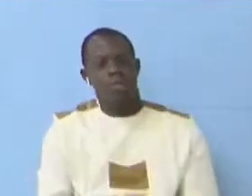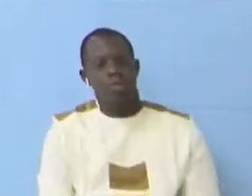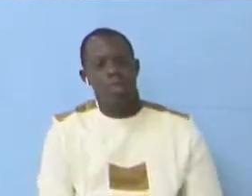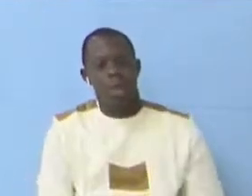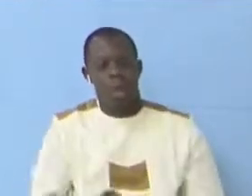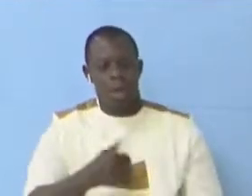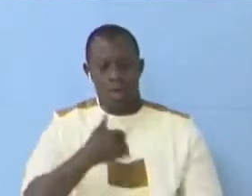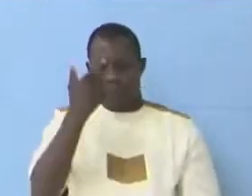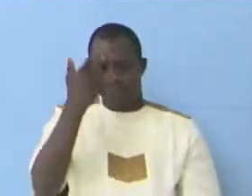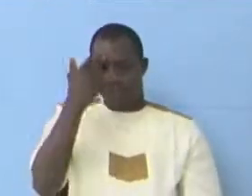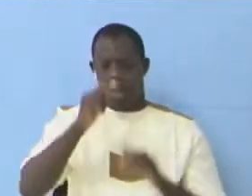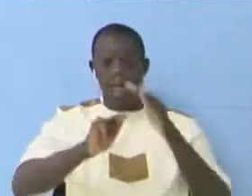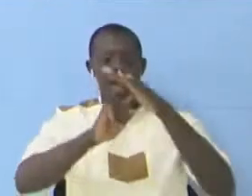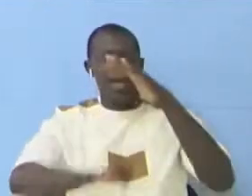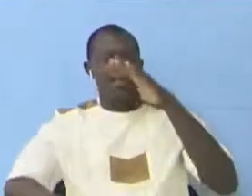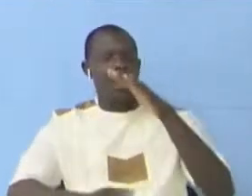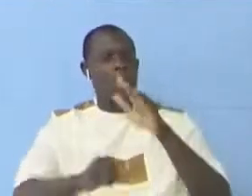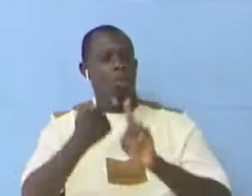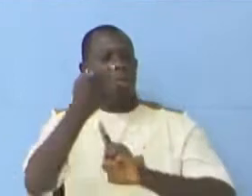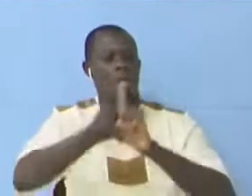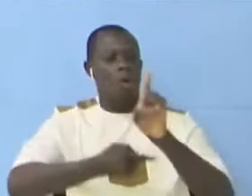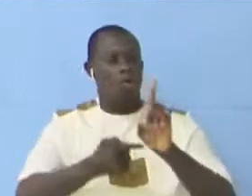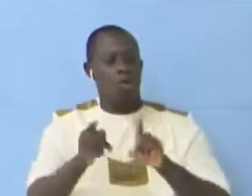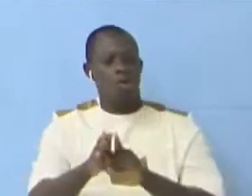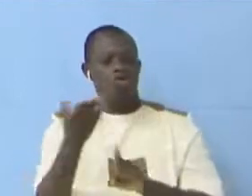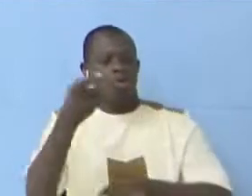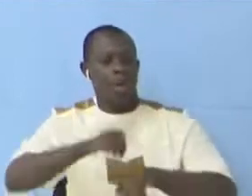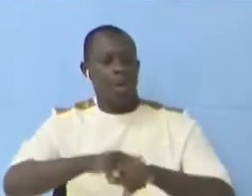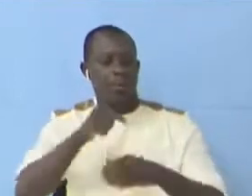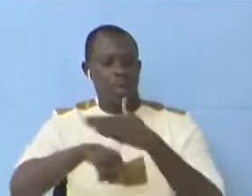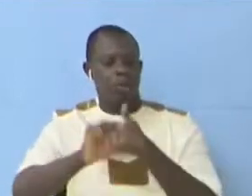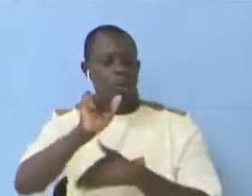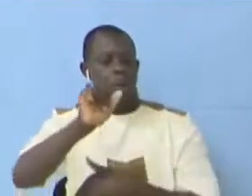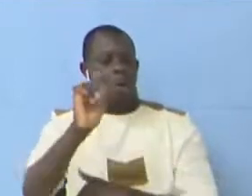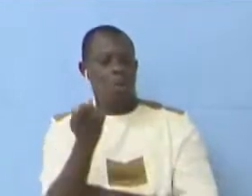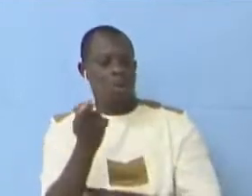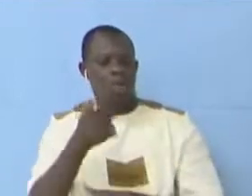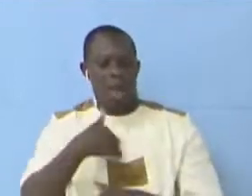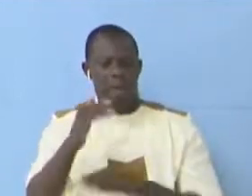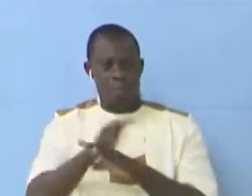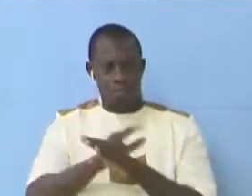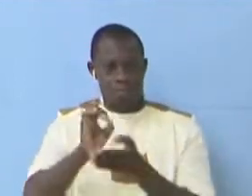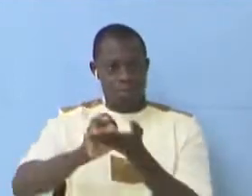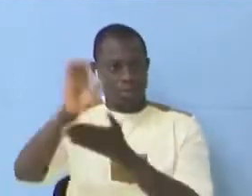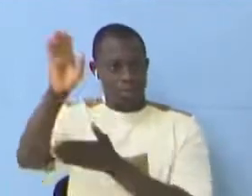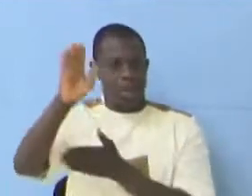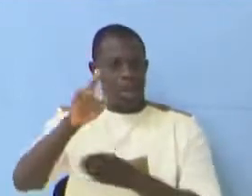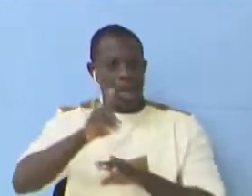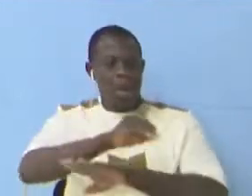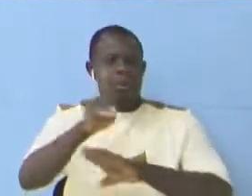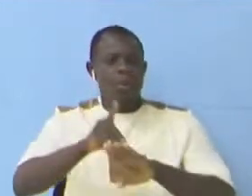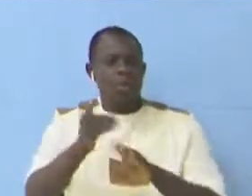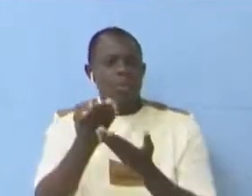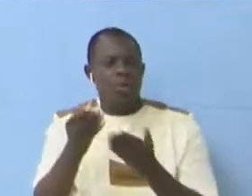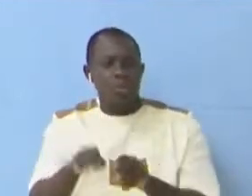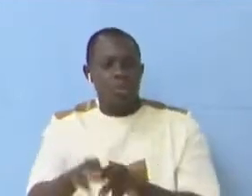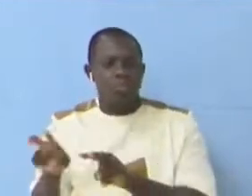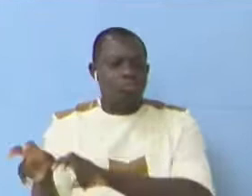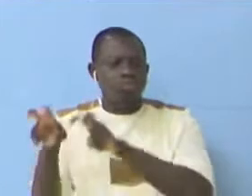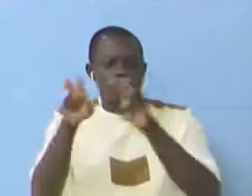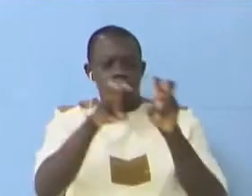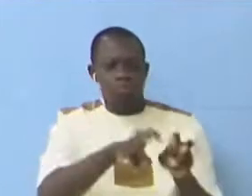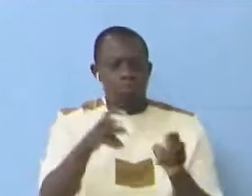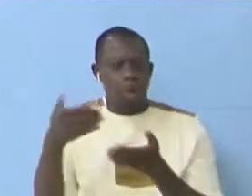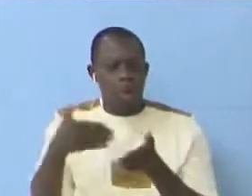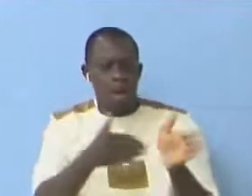than a month after the coup, sometime in August, I was posted at the seaport. Lu gën a néew nag benn weer gannaaw